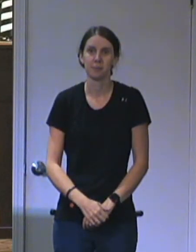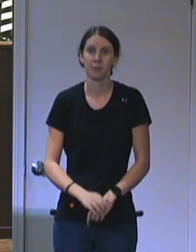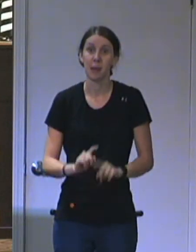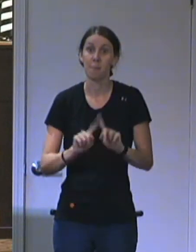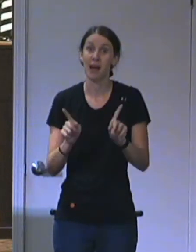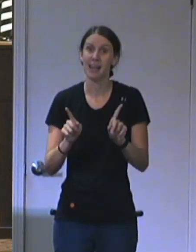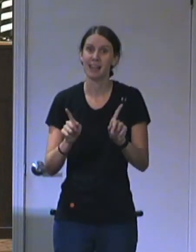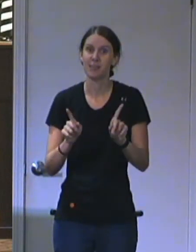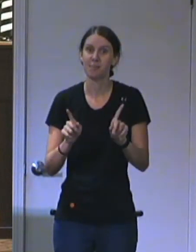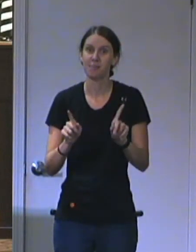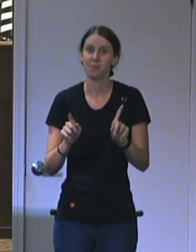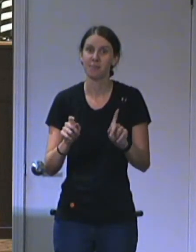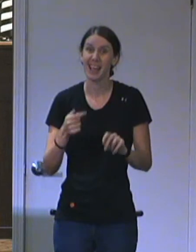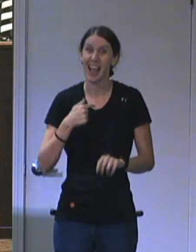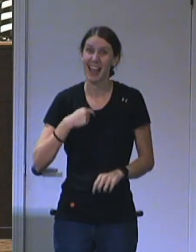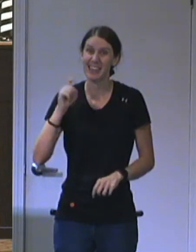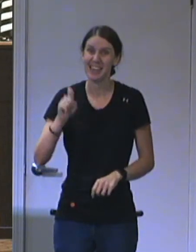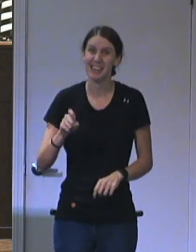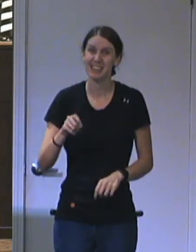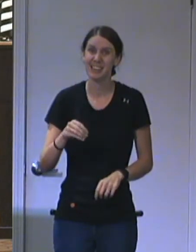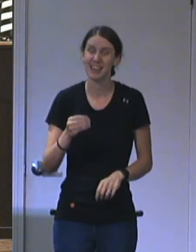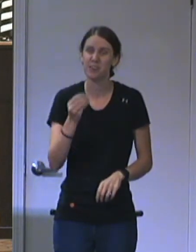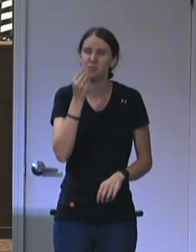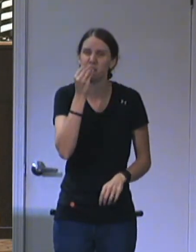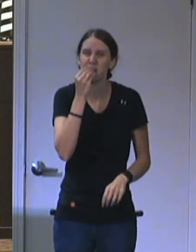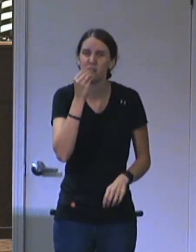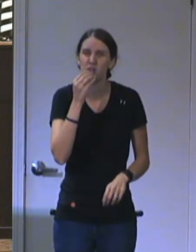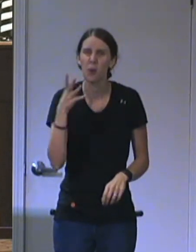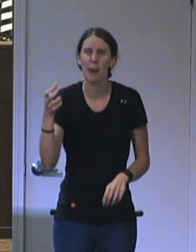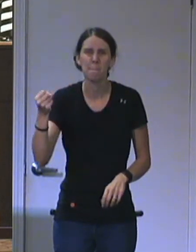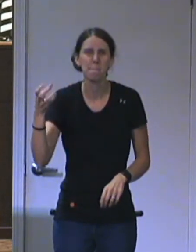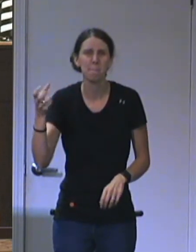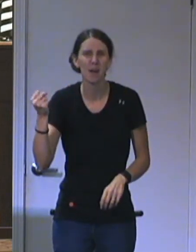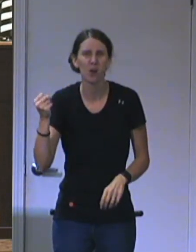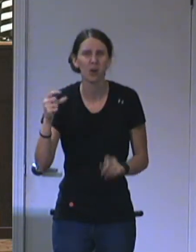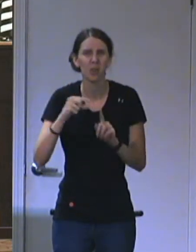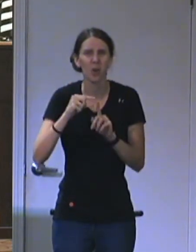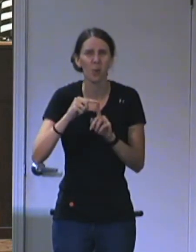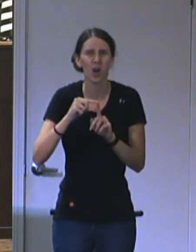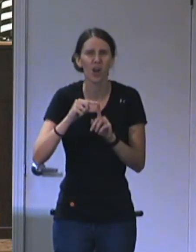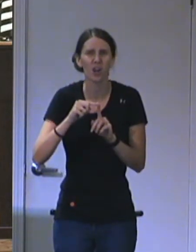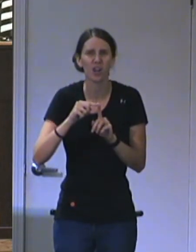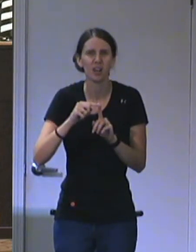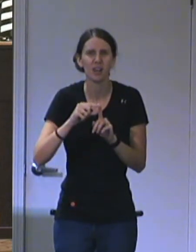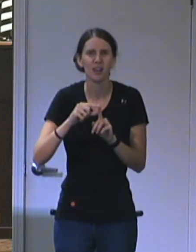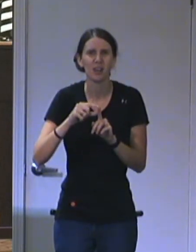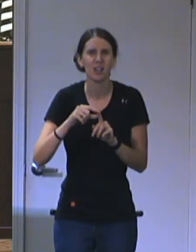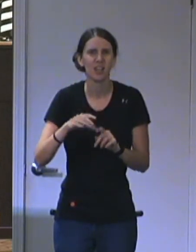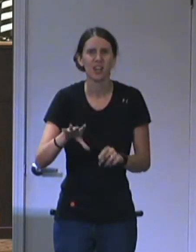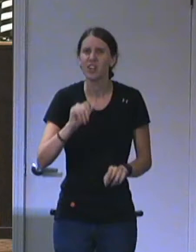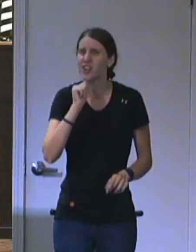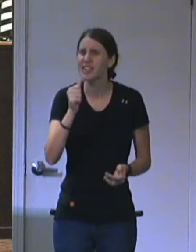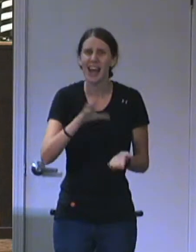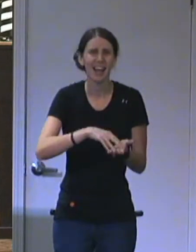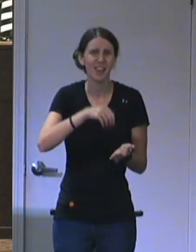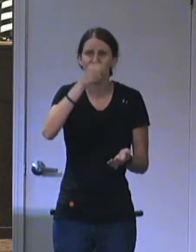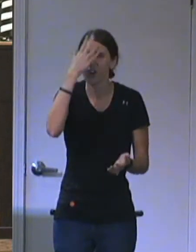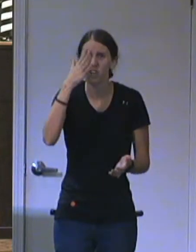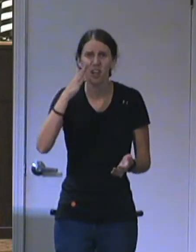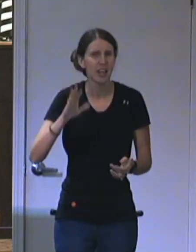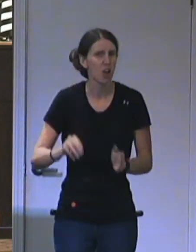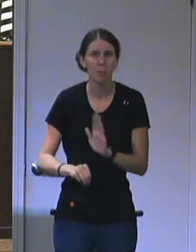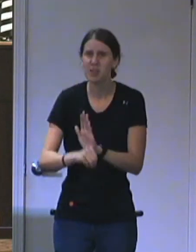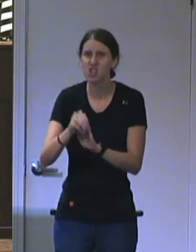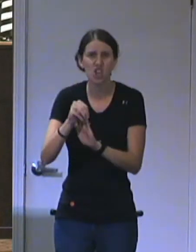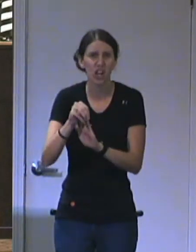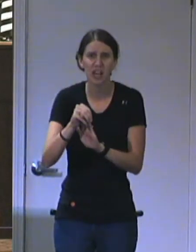But I still have to bottle feed you. I still have to feed you the milk of the Word because you're not learning it. No matter how many times I